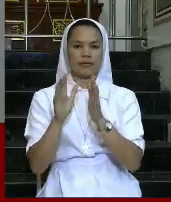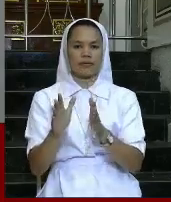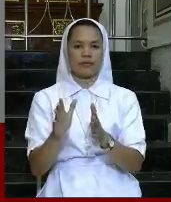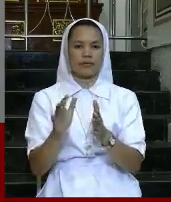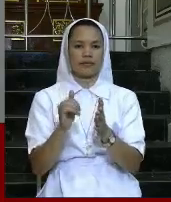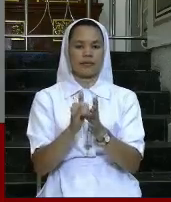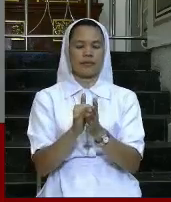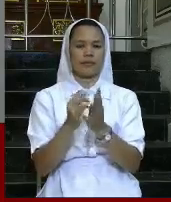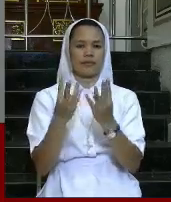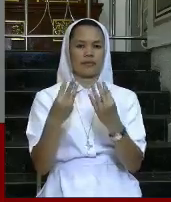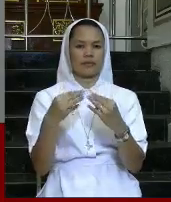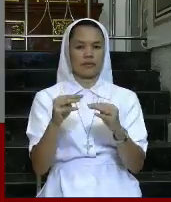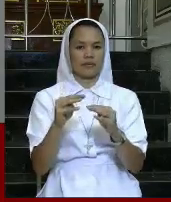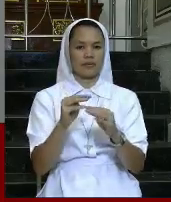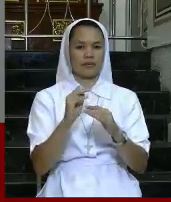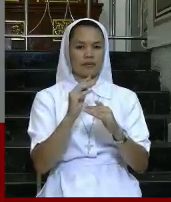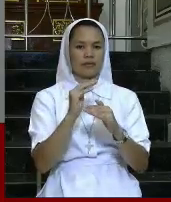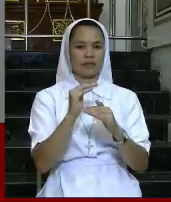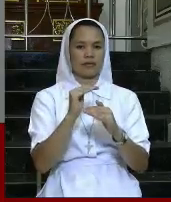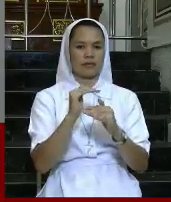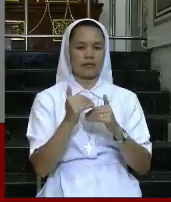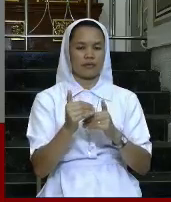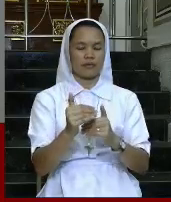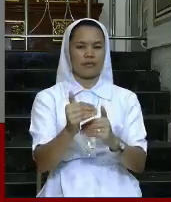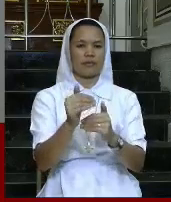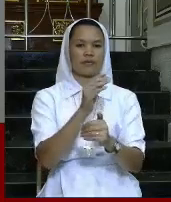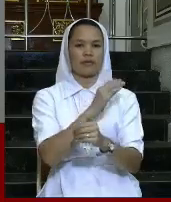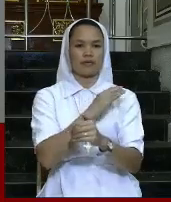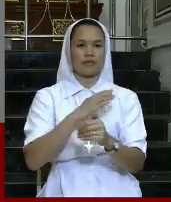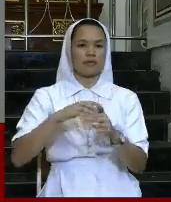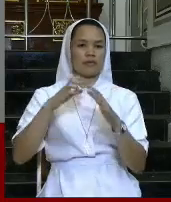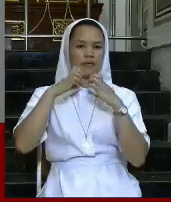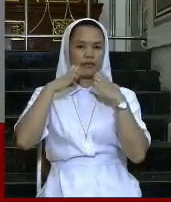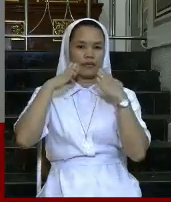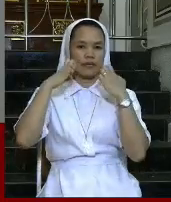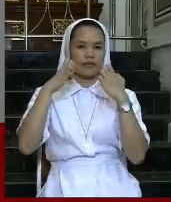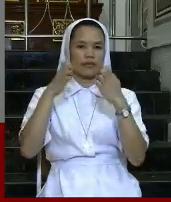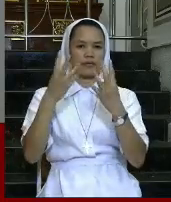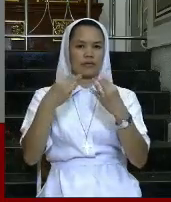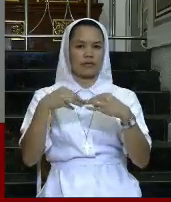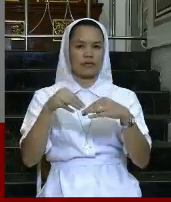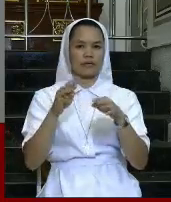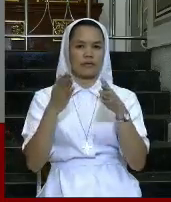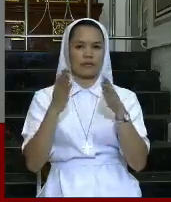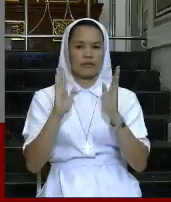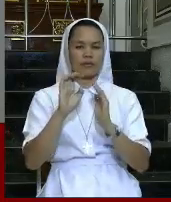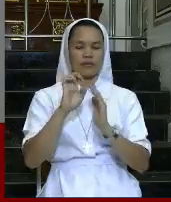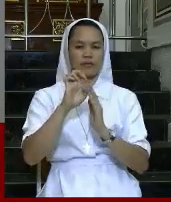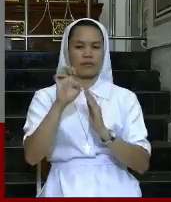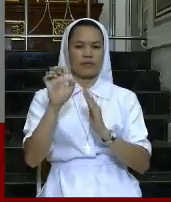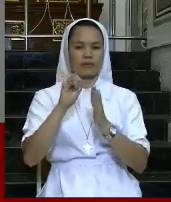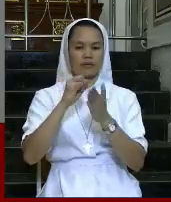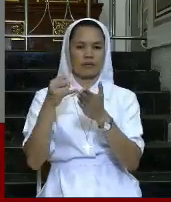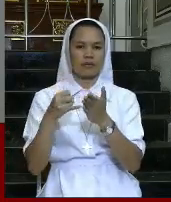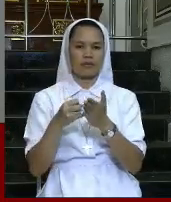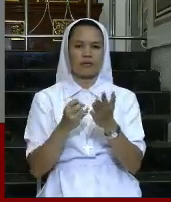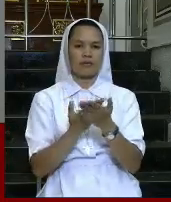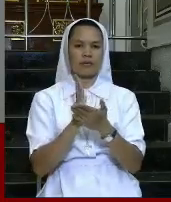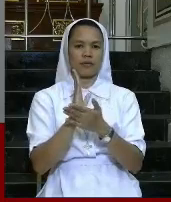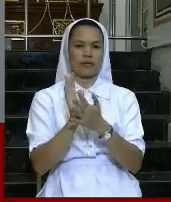that we who follow Christ the King in exaltation may reach the eternal Jerusalem through